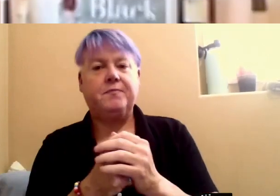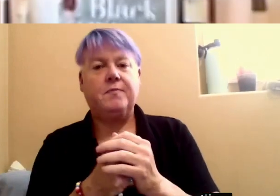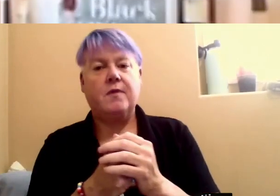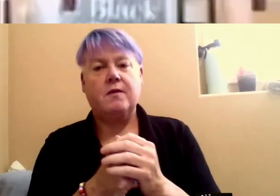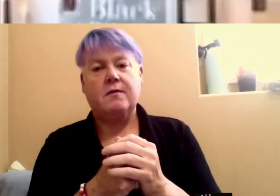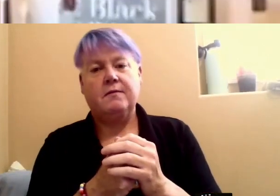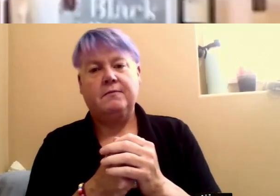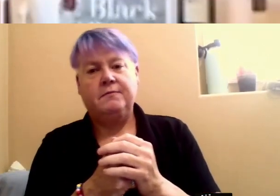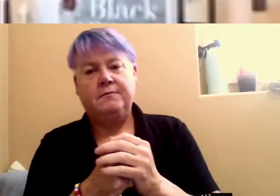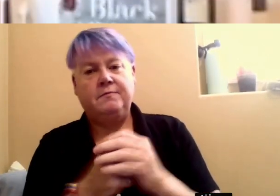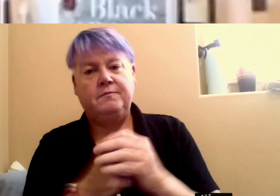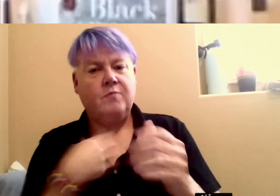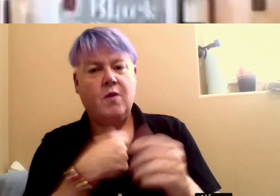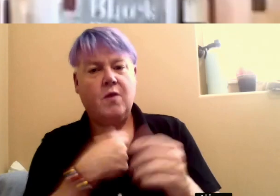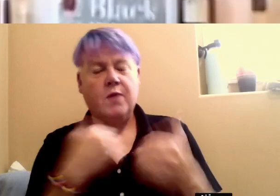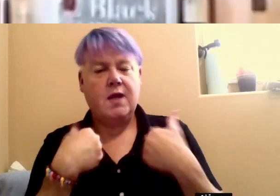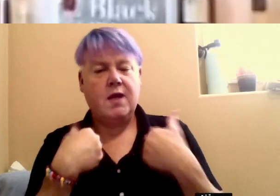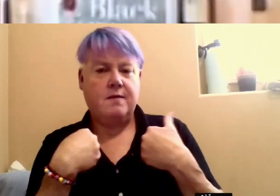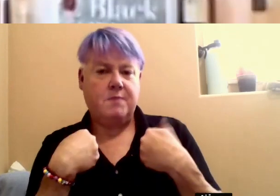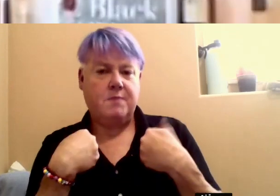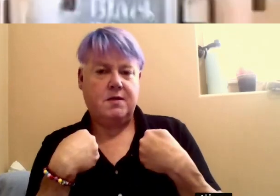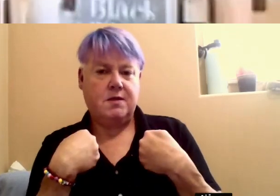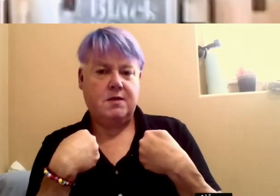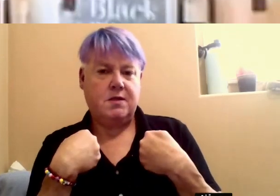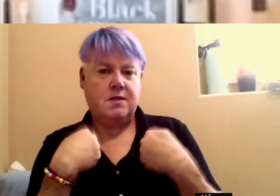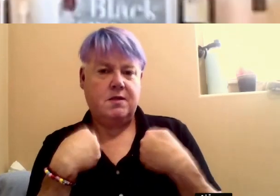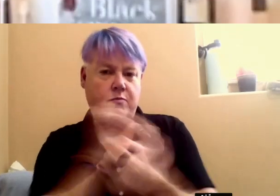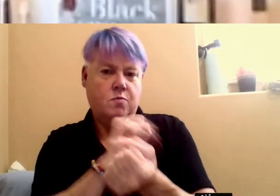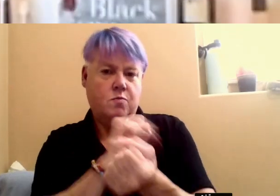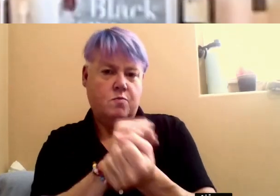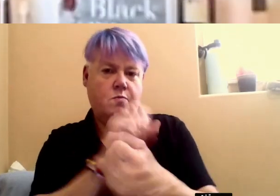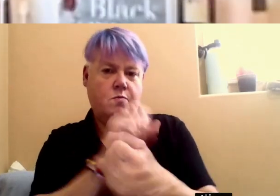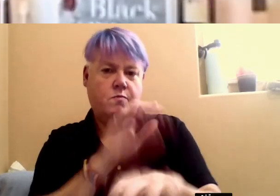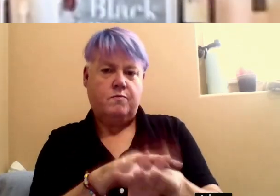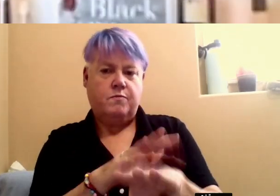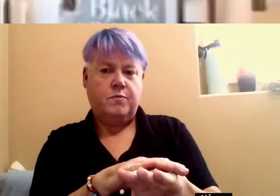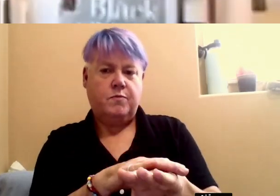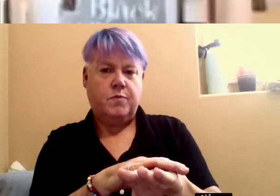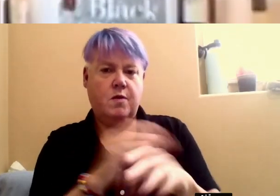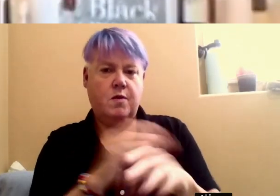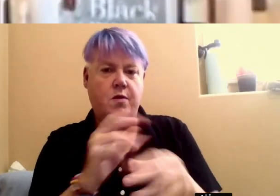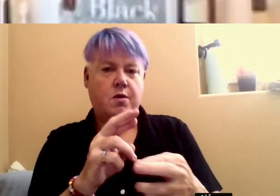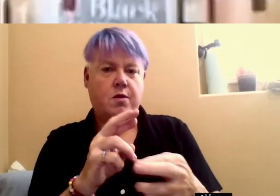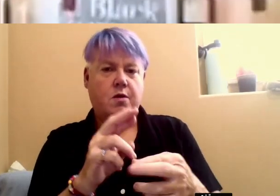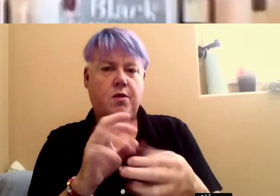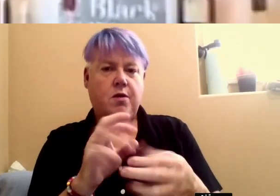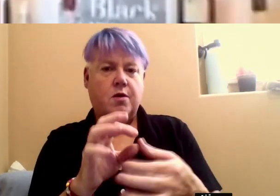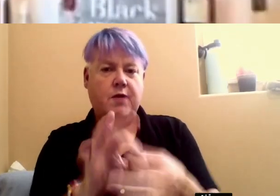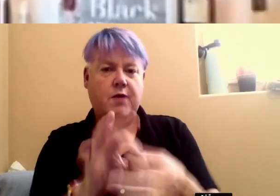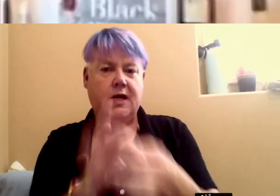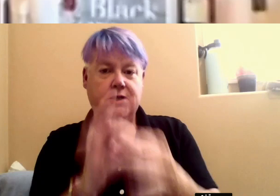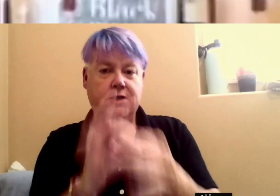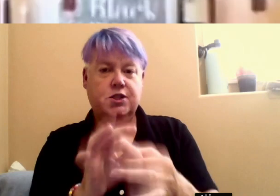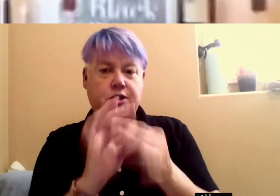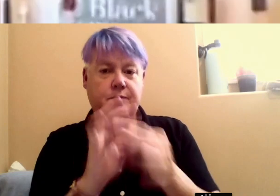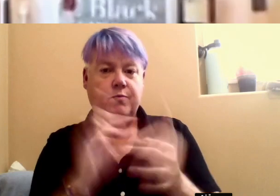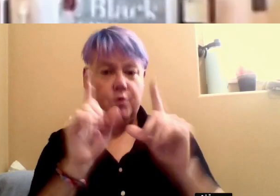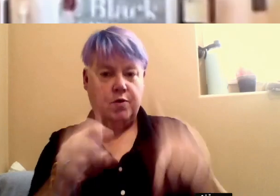we had been working on our relationship, and we've been going on this kind of journey